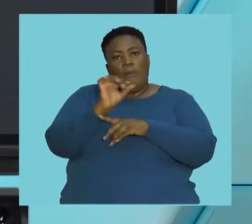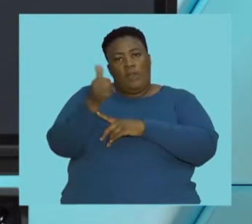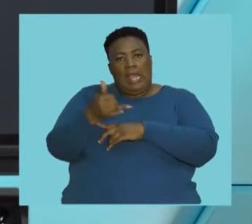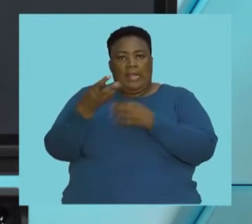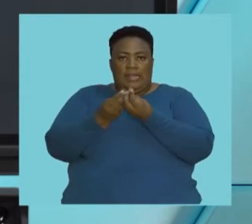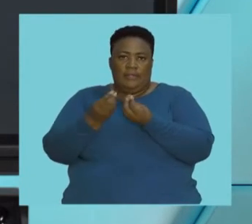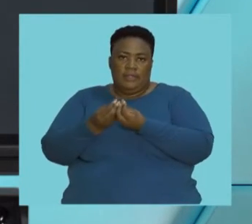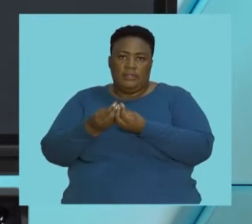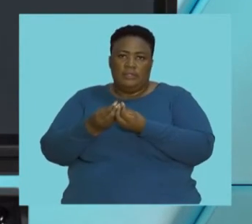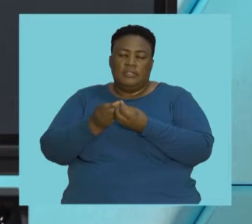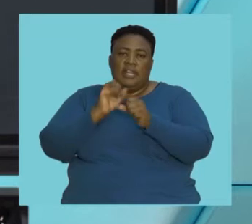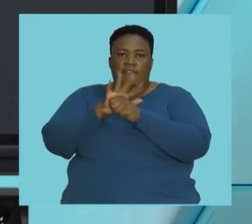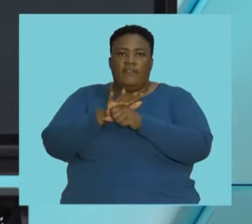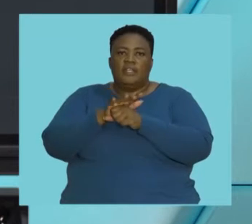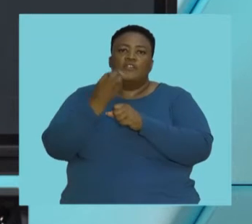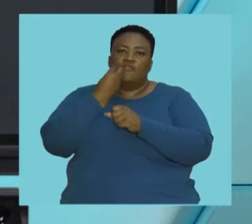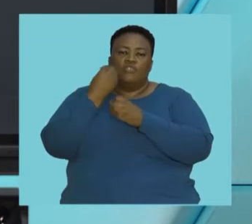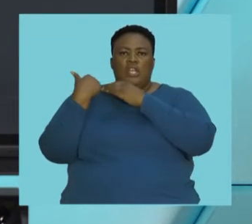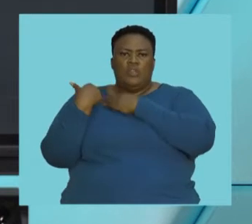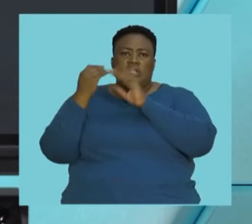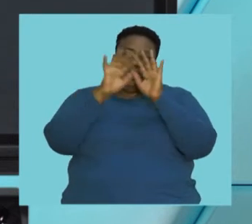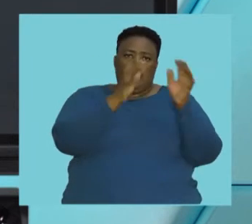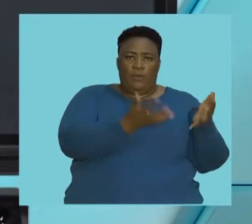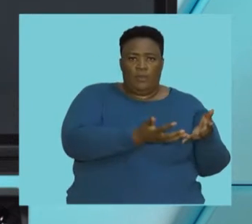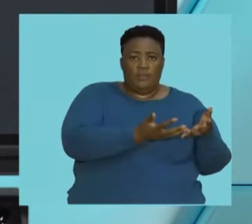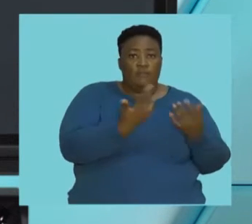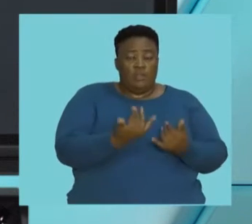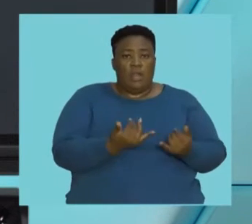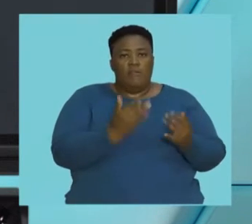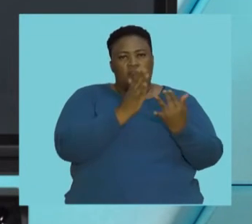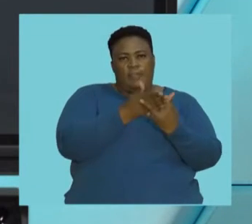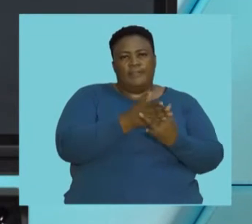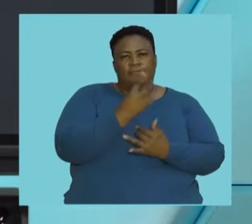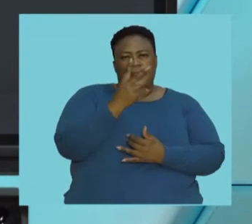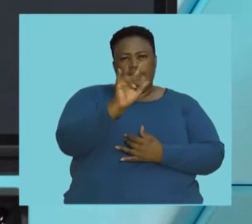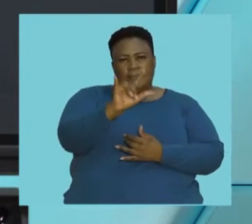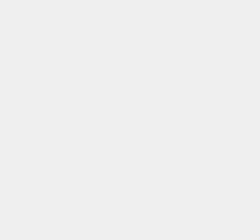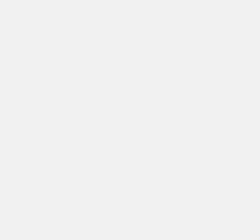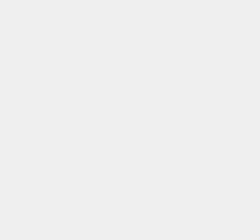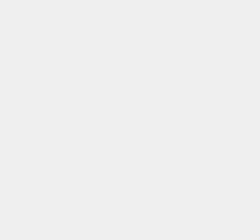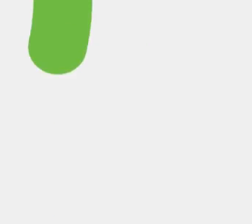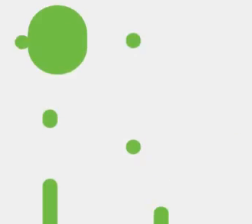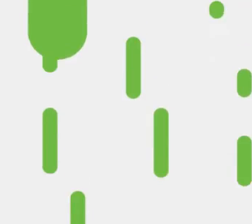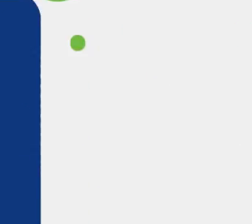can talk about other factors that affect food security in the global context. Have a little break and I'll see you in a bit.